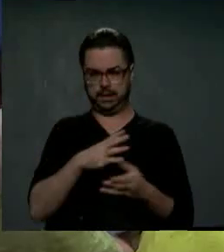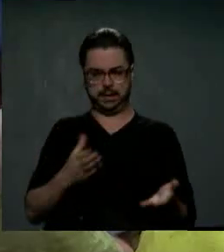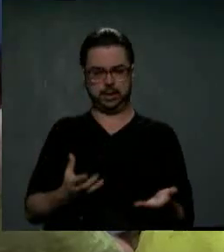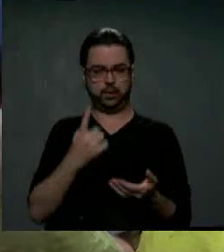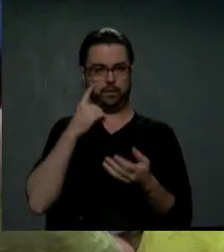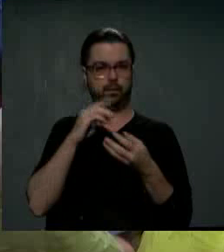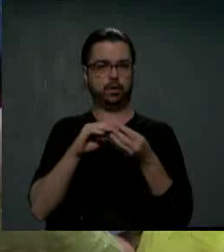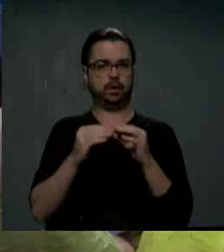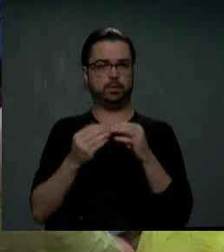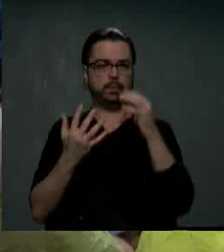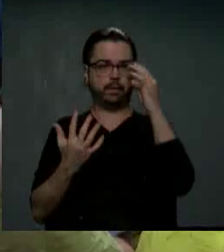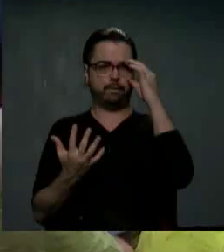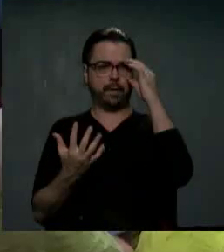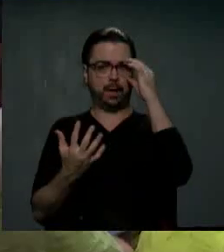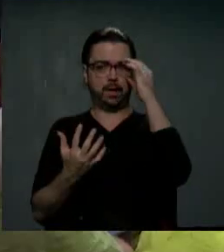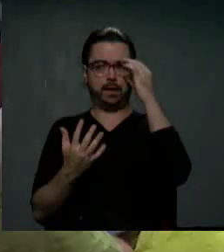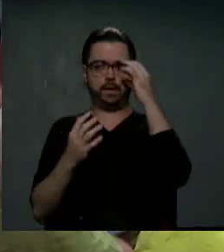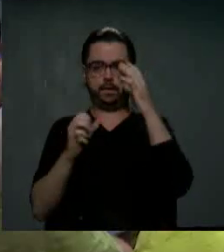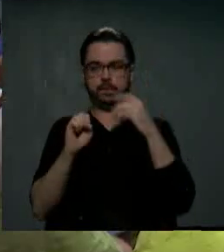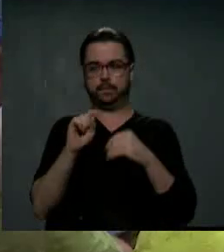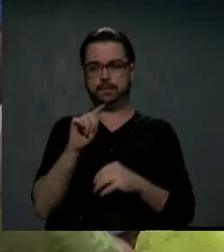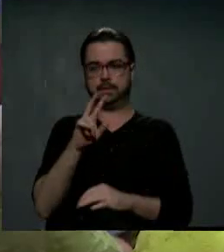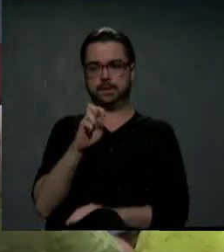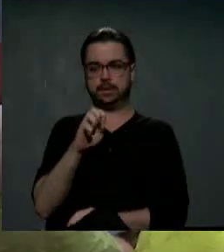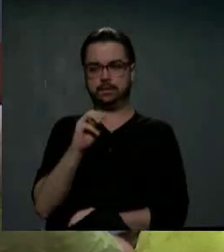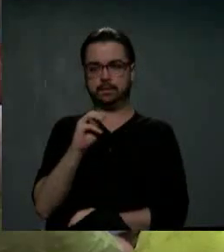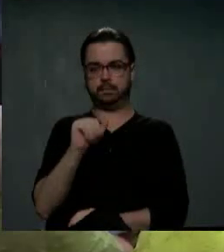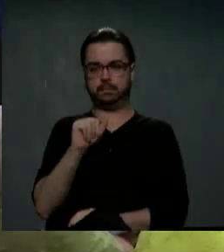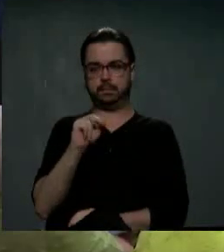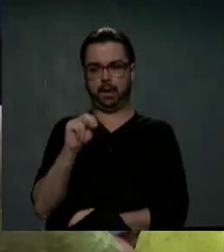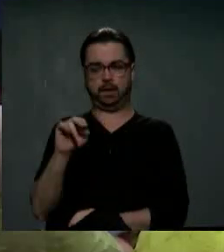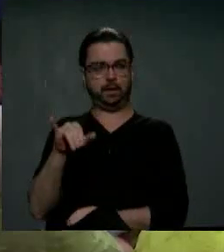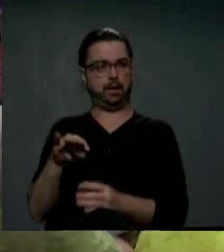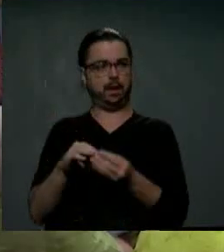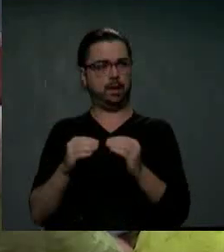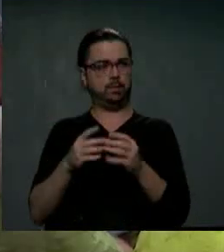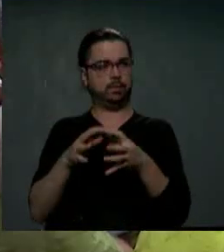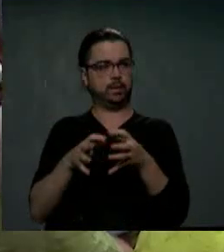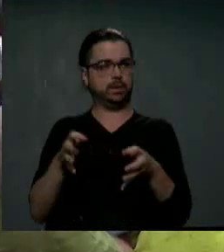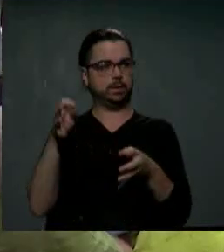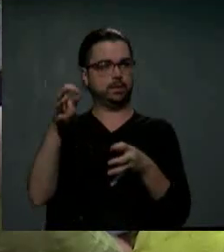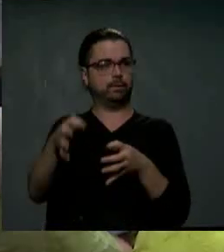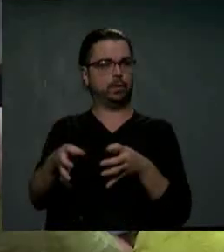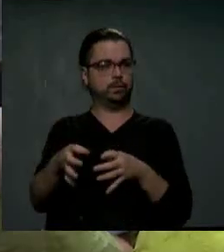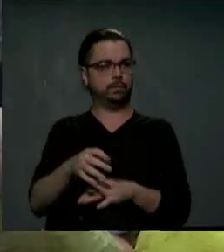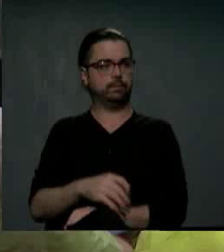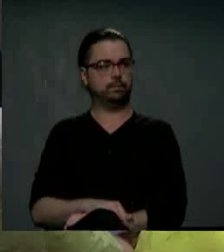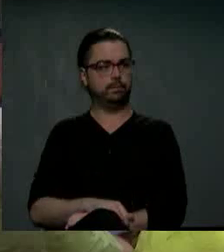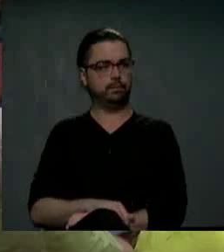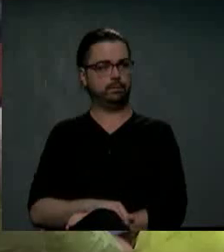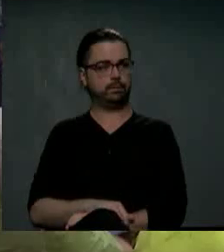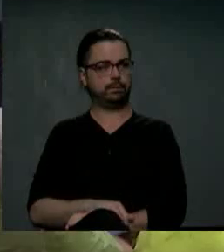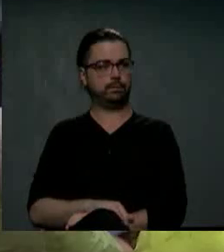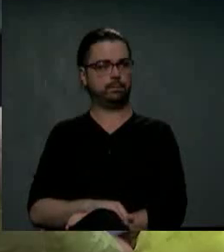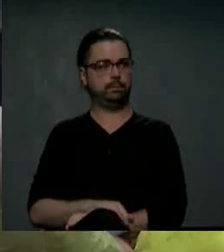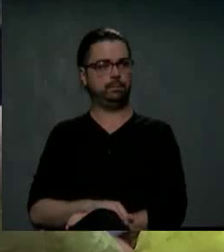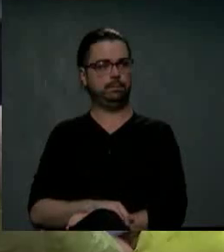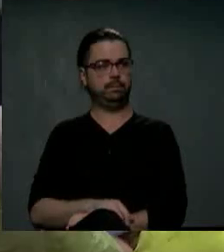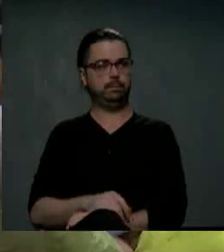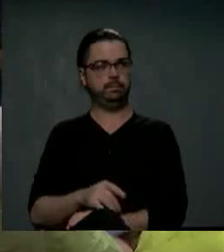5, Stephen Mann. That item's been deferred. That was on the deferral. It's, let me